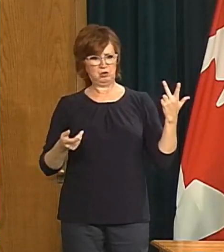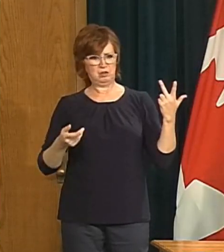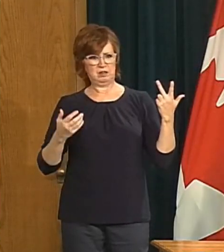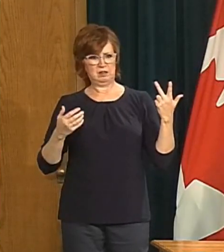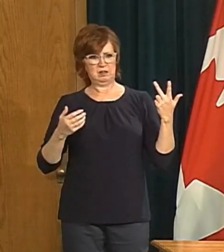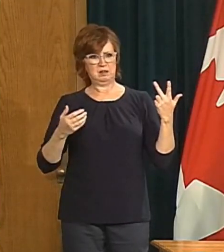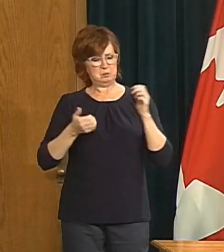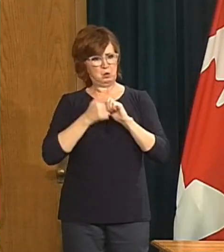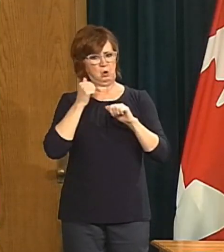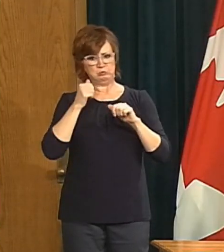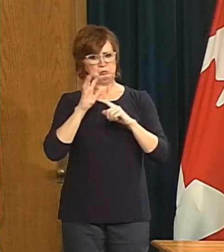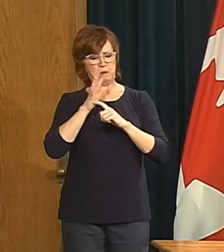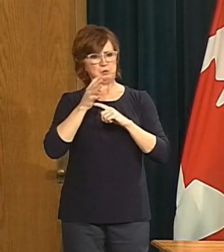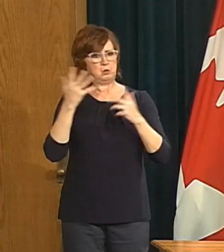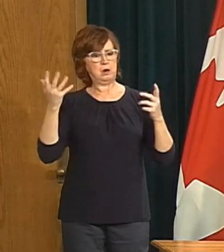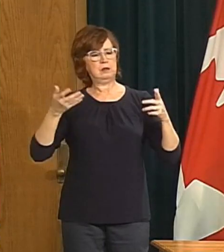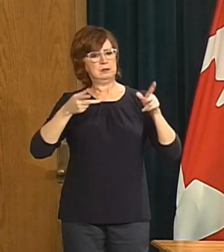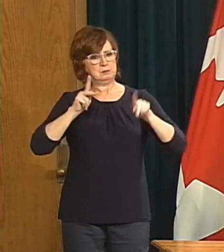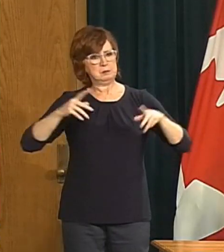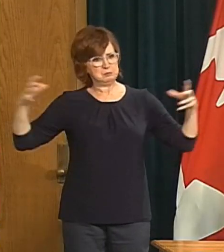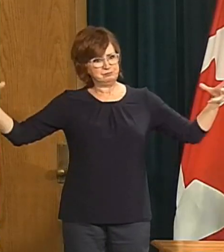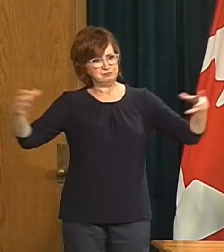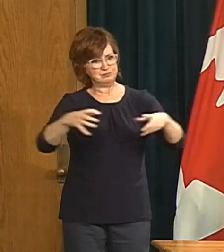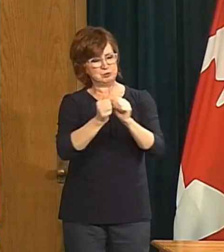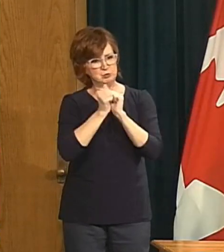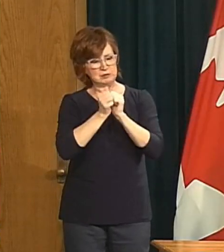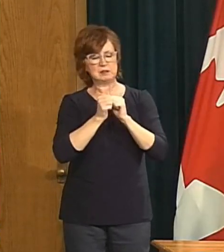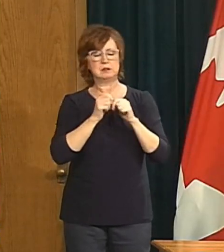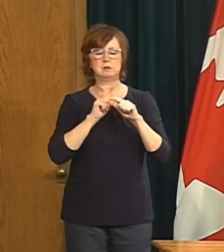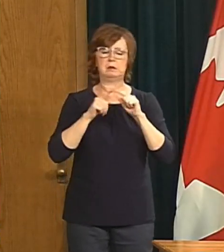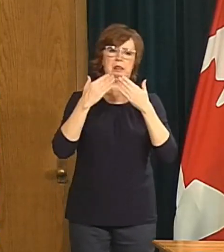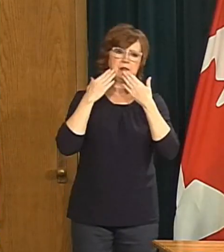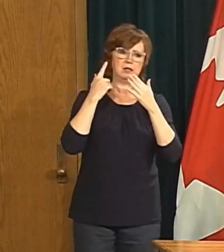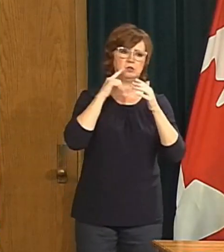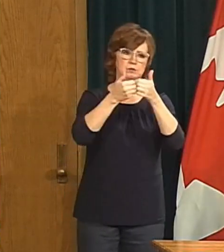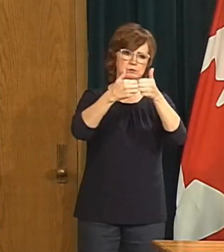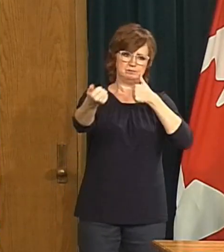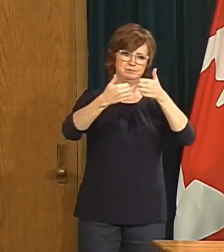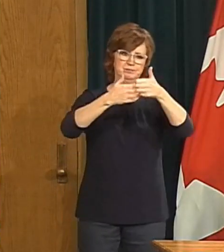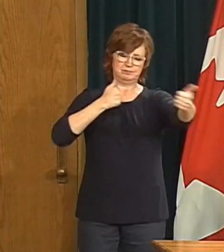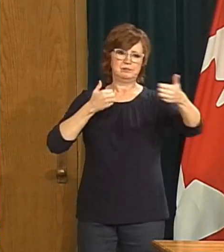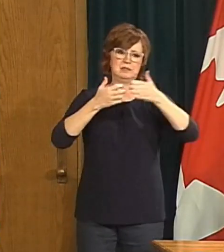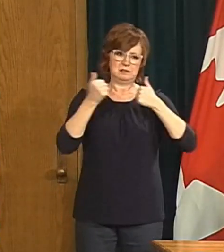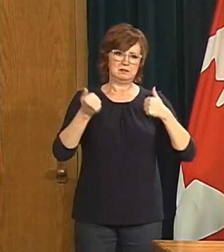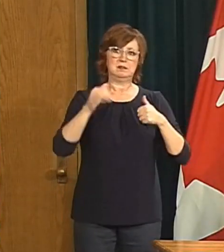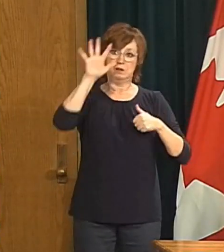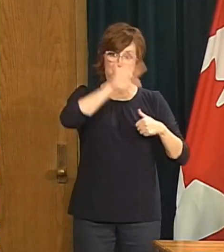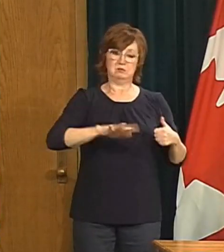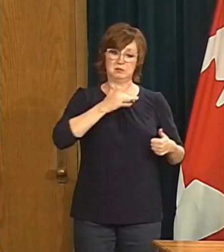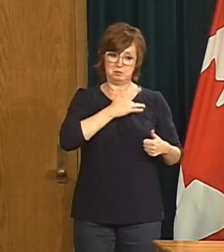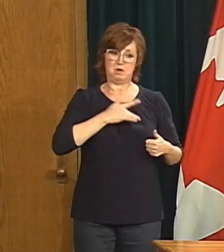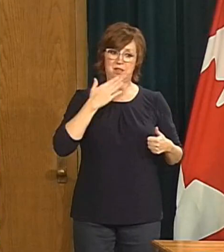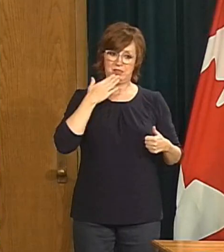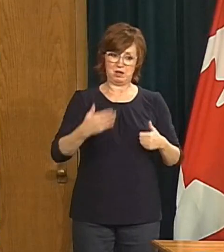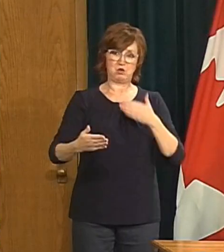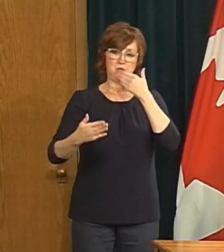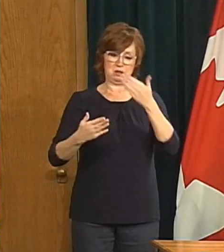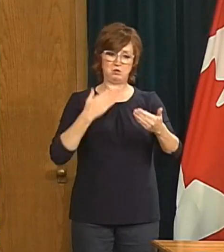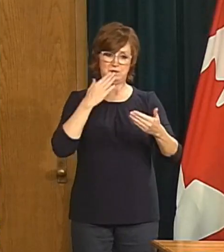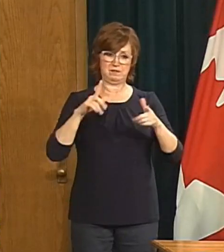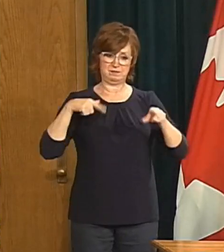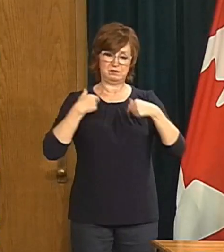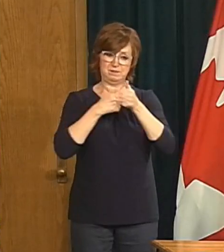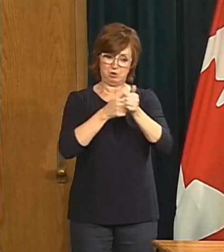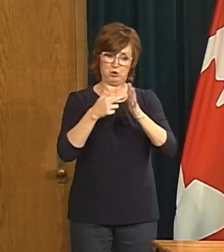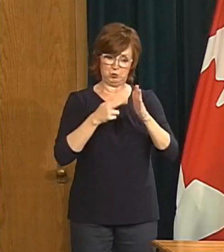people of the province for the physical distancing measures that they are, from what I appear to see, adhering